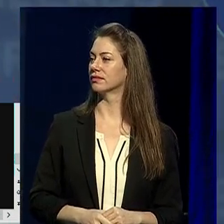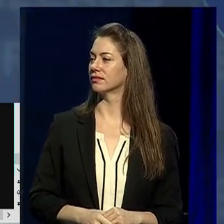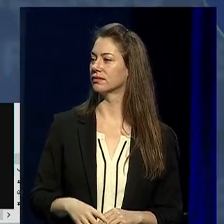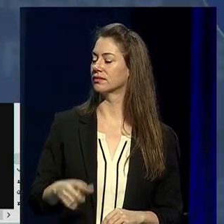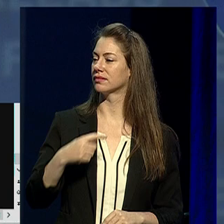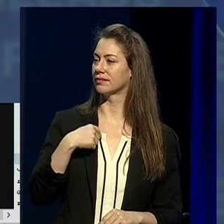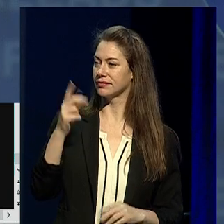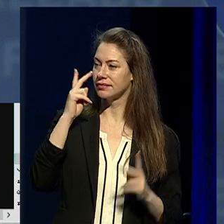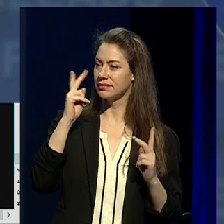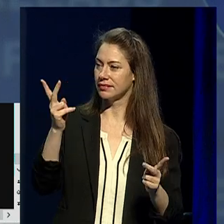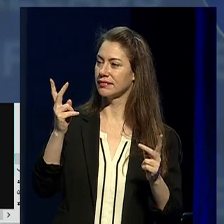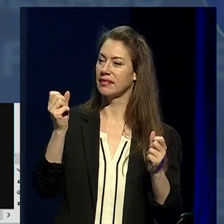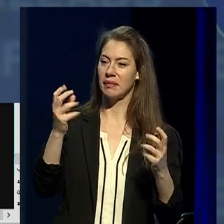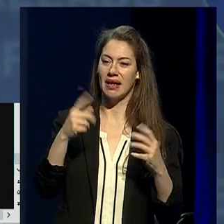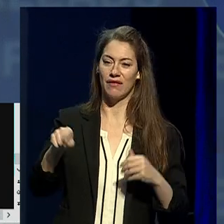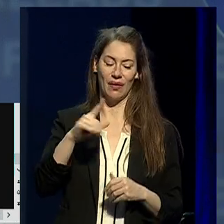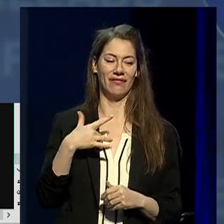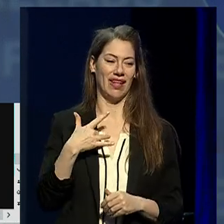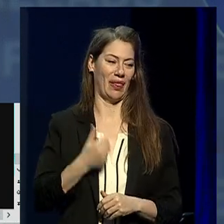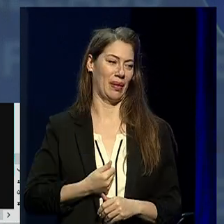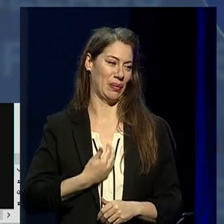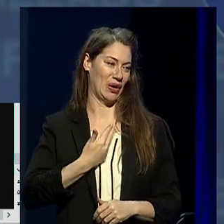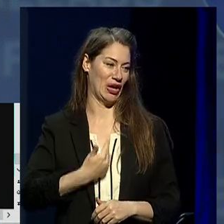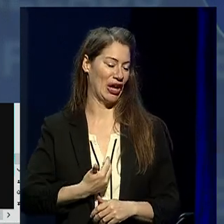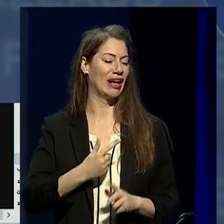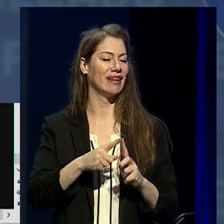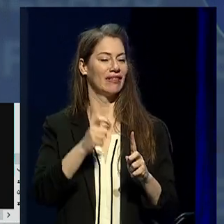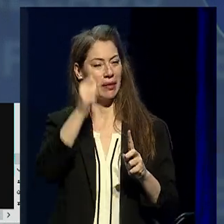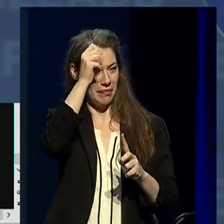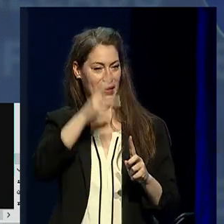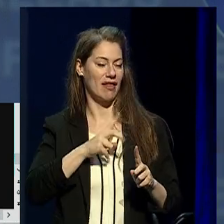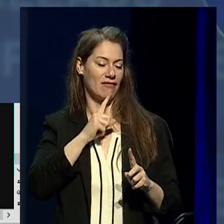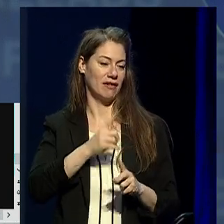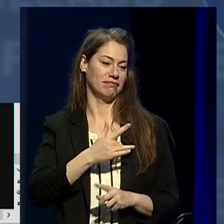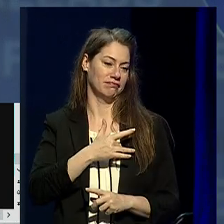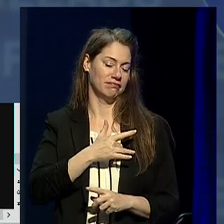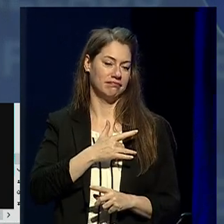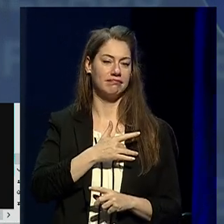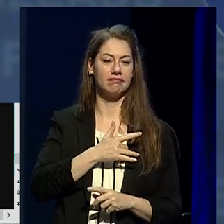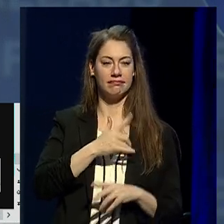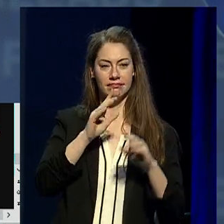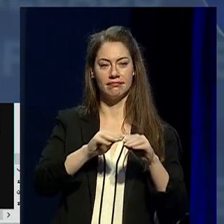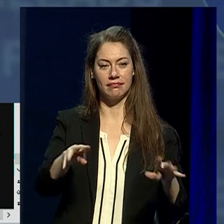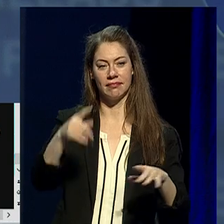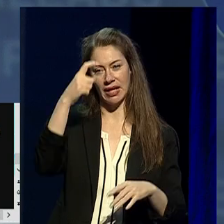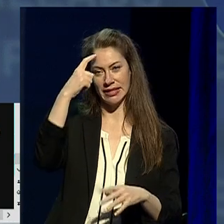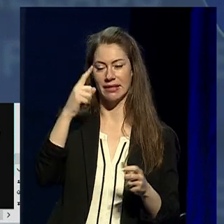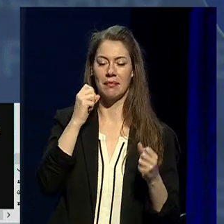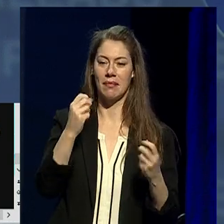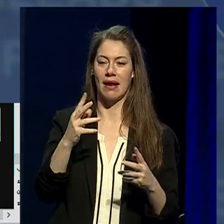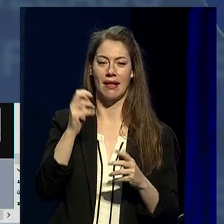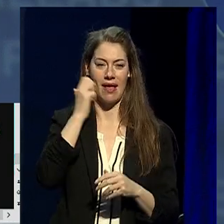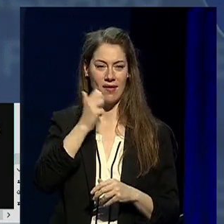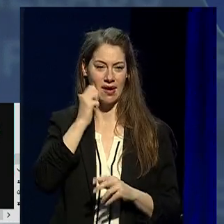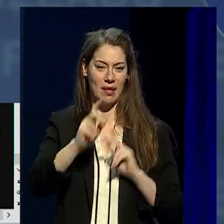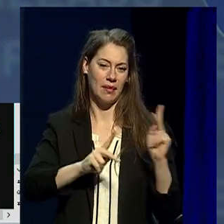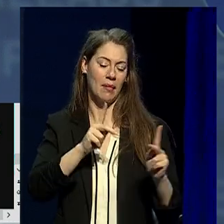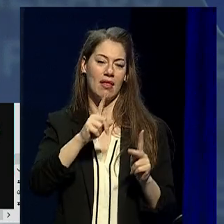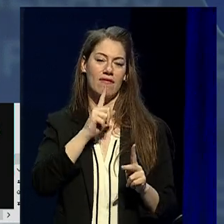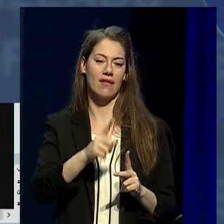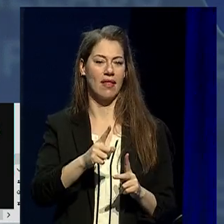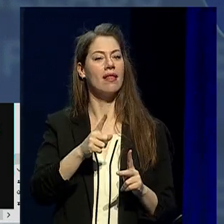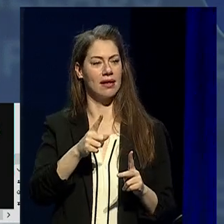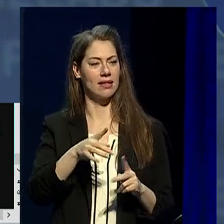I see many of you felt the burn from a man who touched the hearts and minds of everyday people. He was extremely